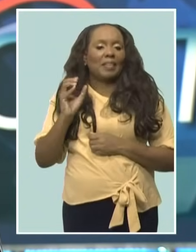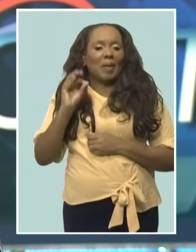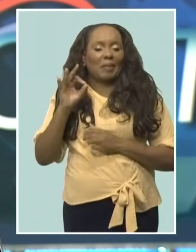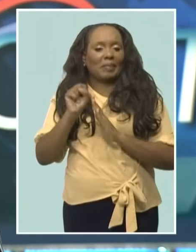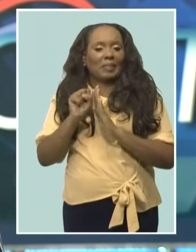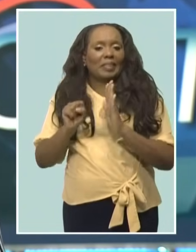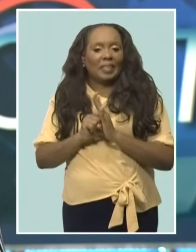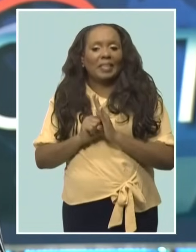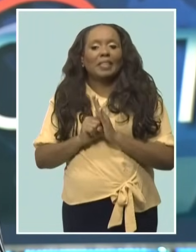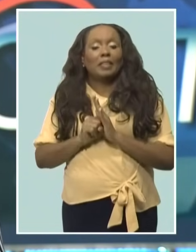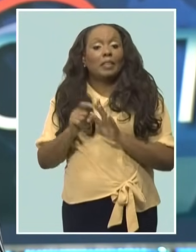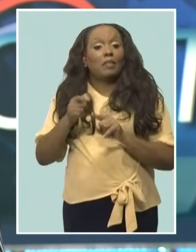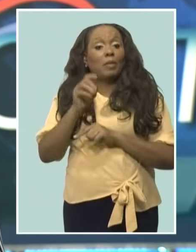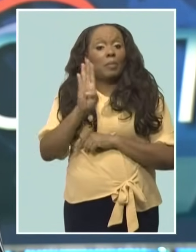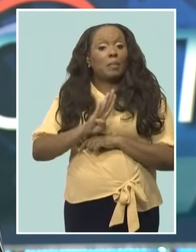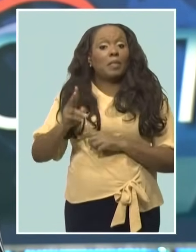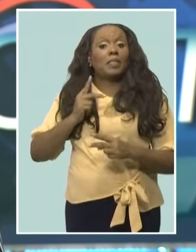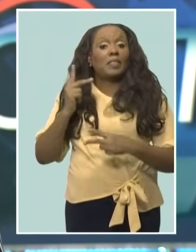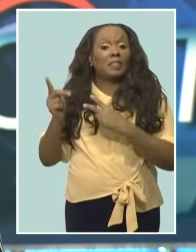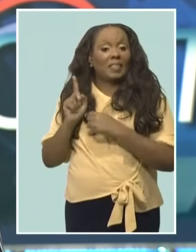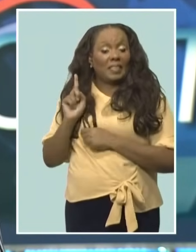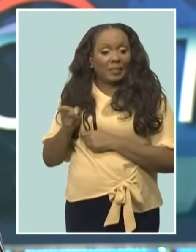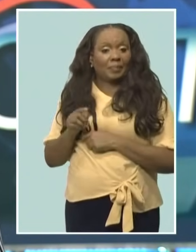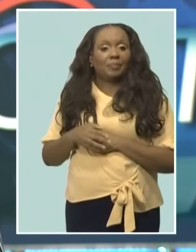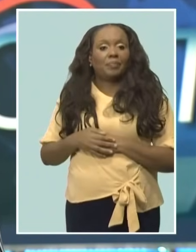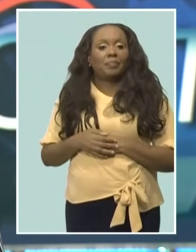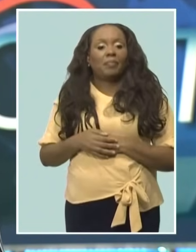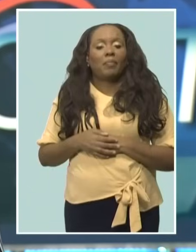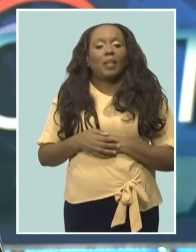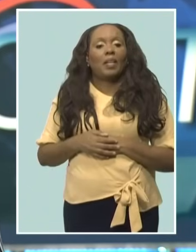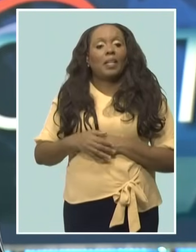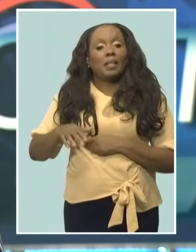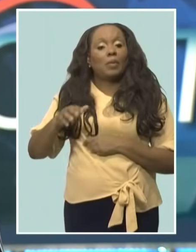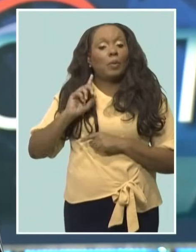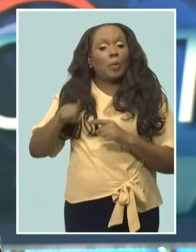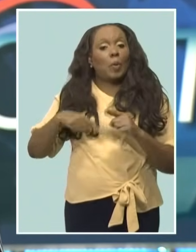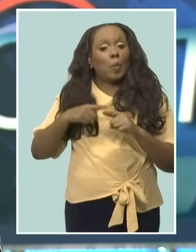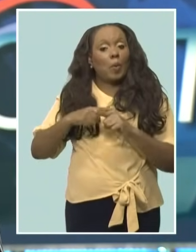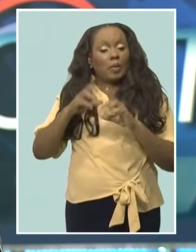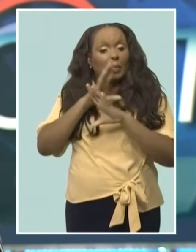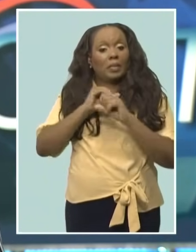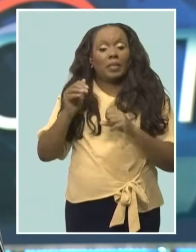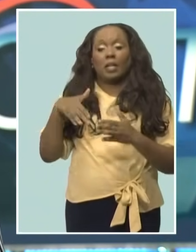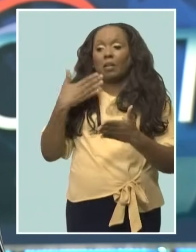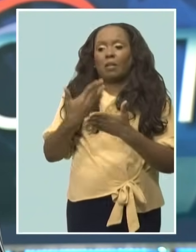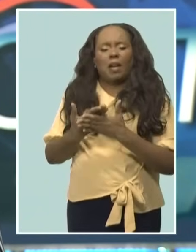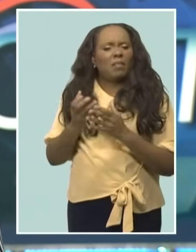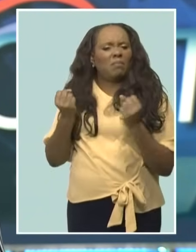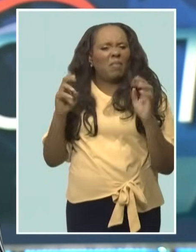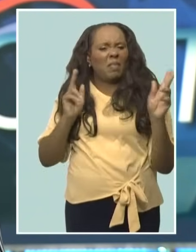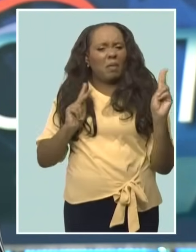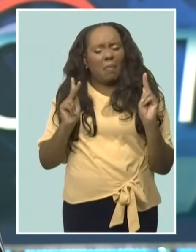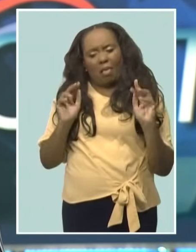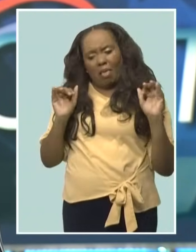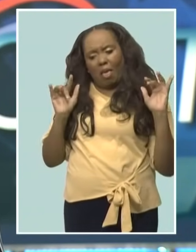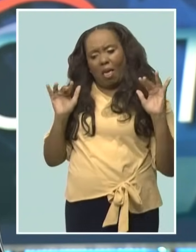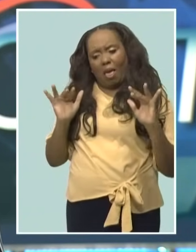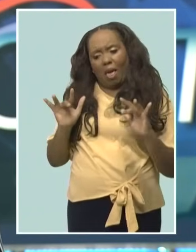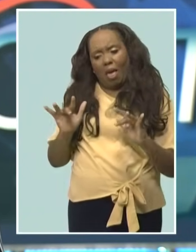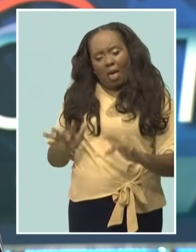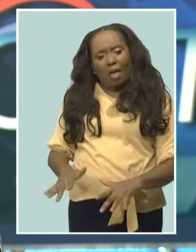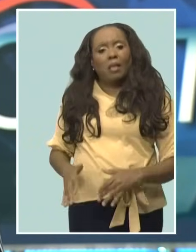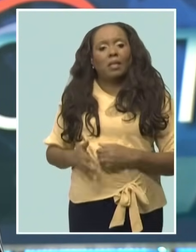International Airport by Liberia's foreign minister, along with several senior government officials. The president is leading a